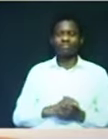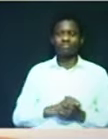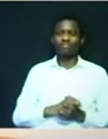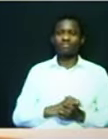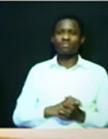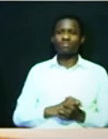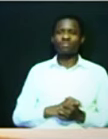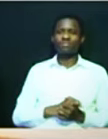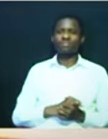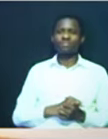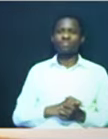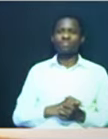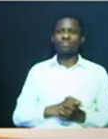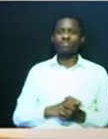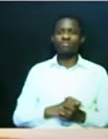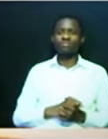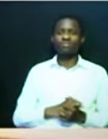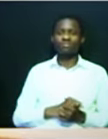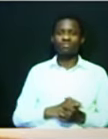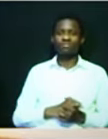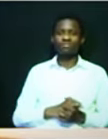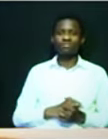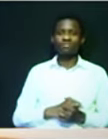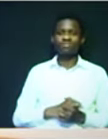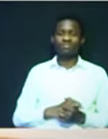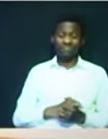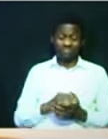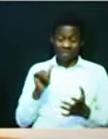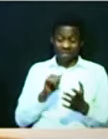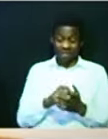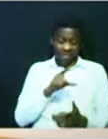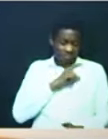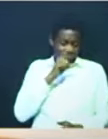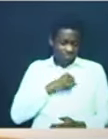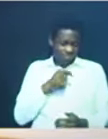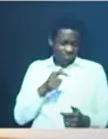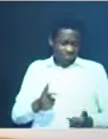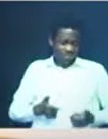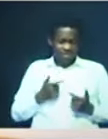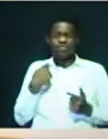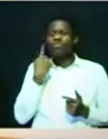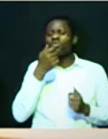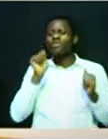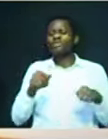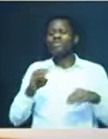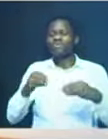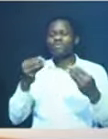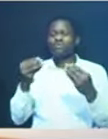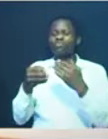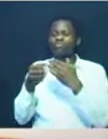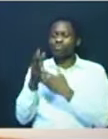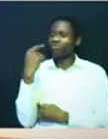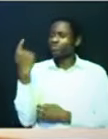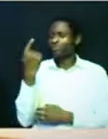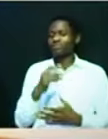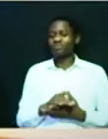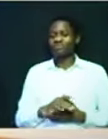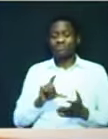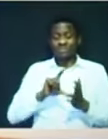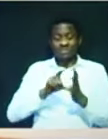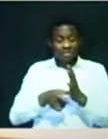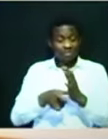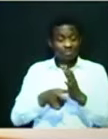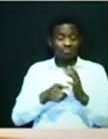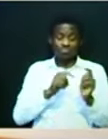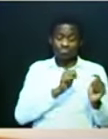That quality of life that only God can give. And above all,